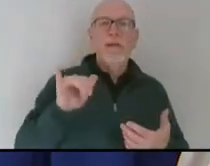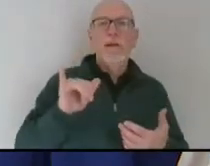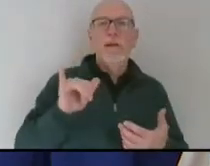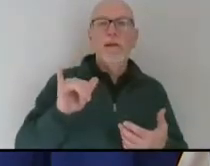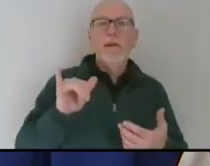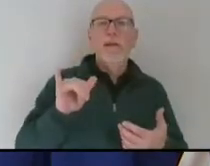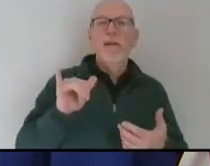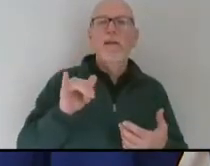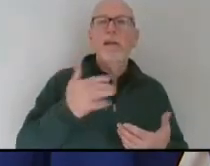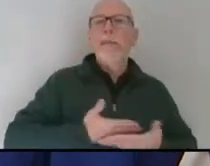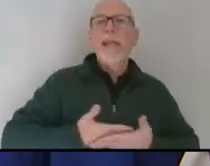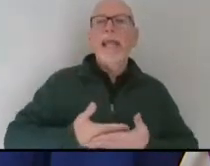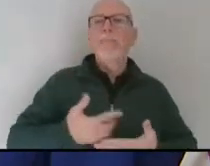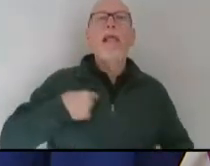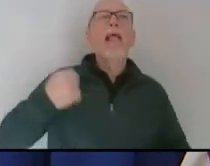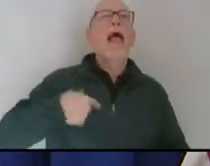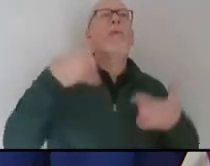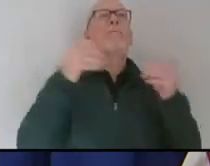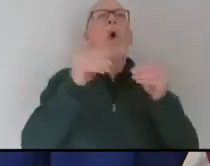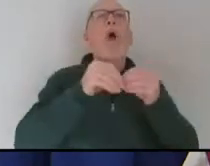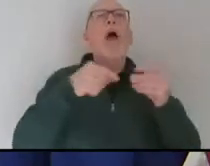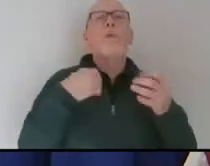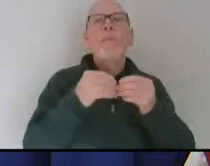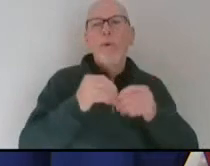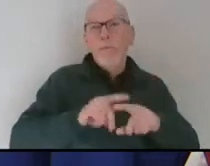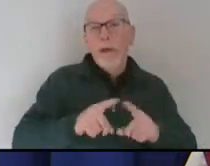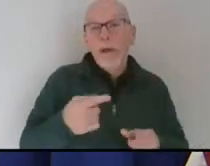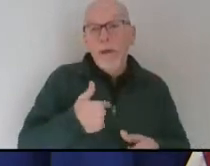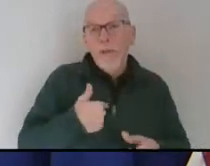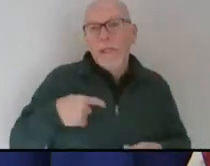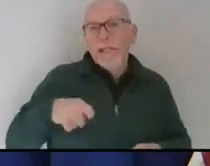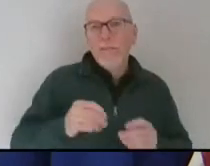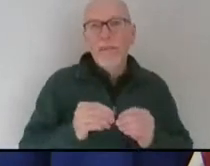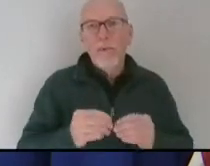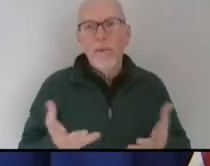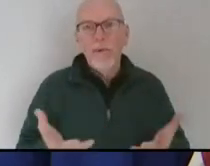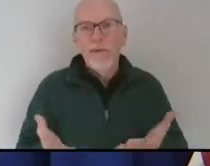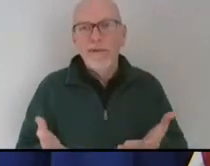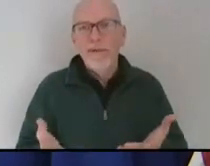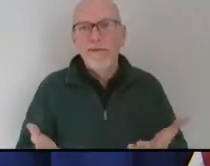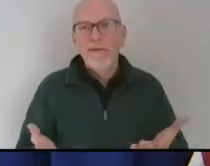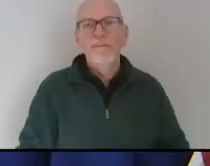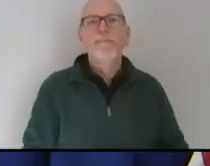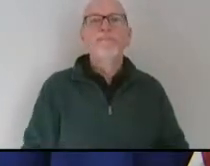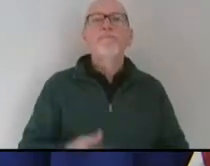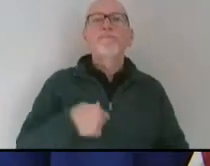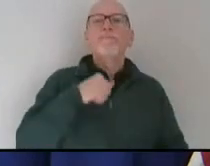toddler, but we need more. And so we don't want to